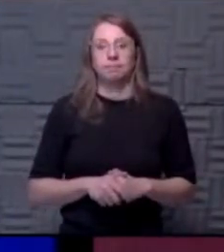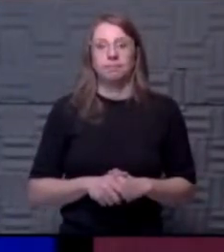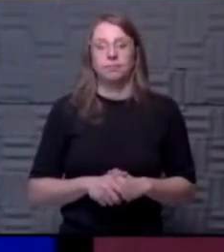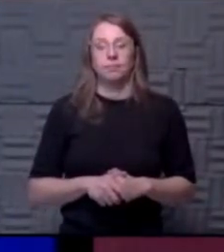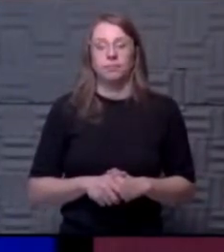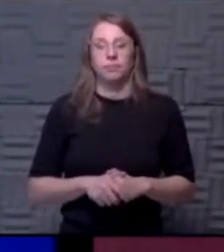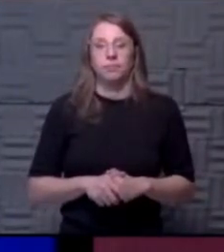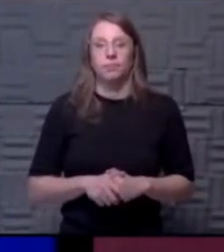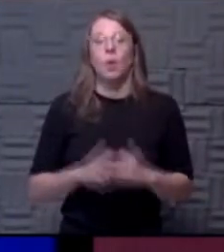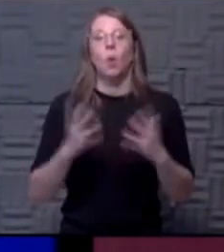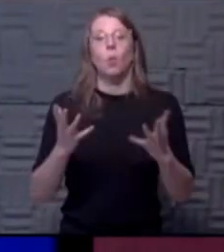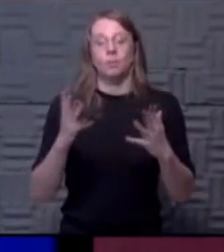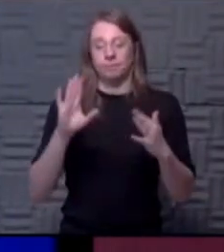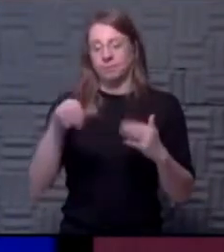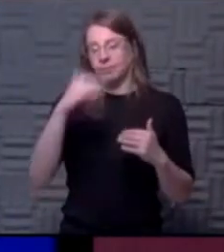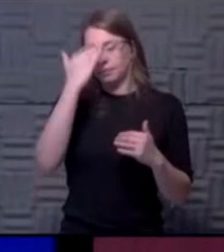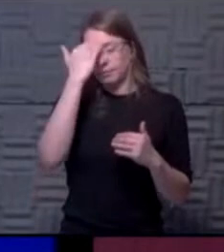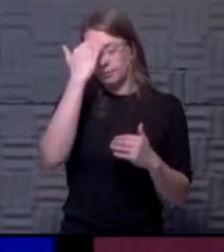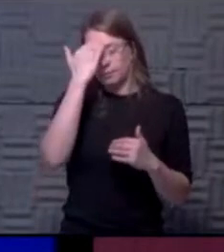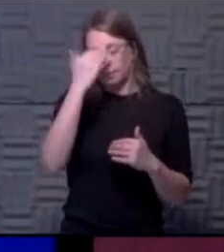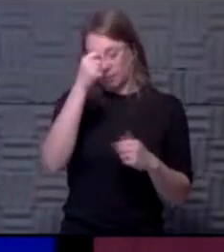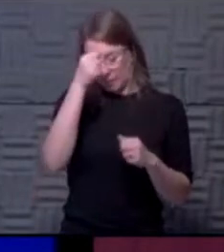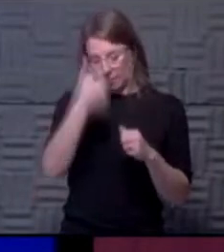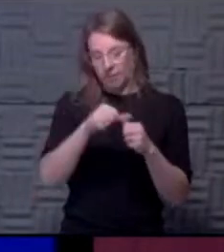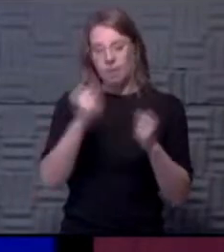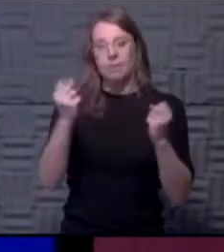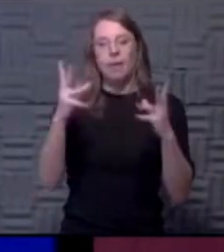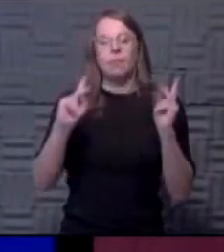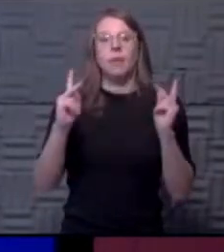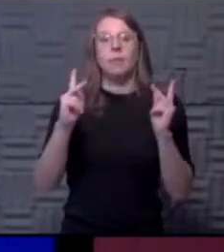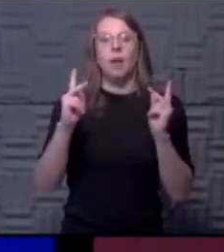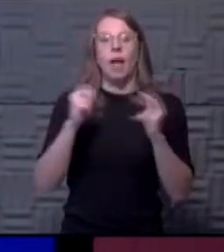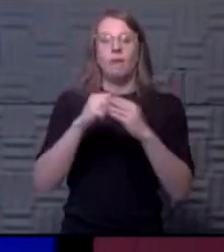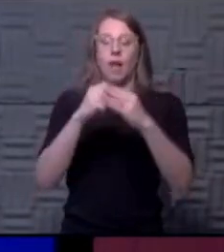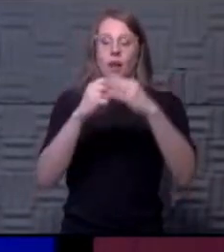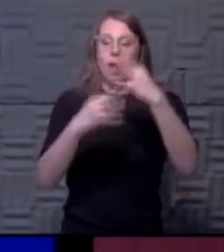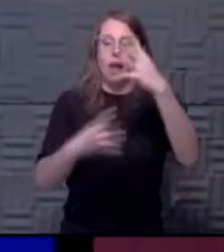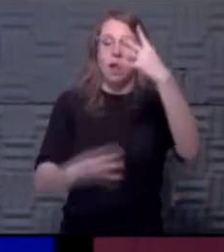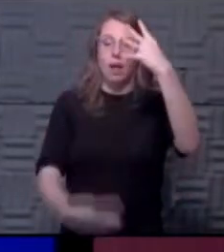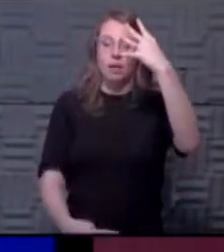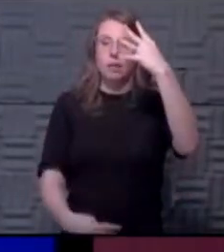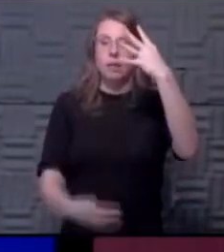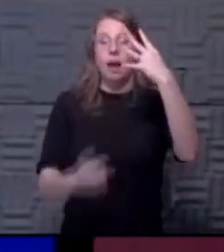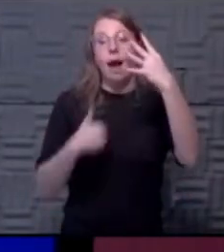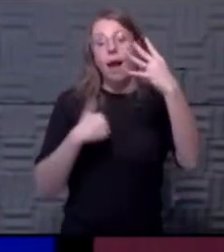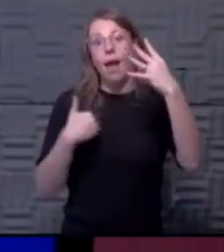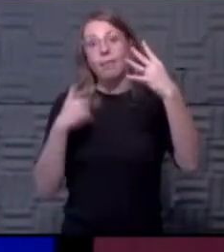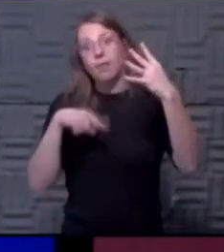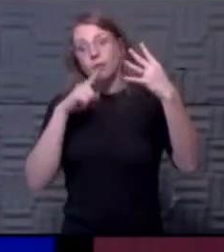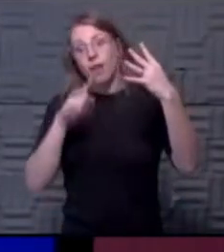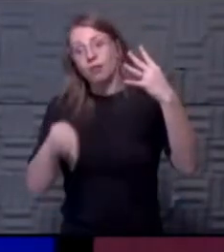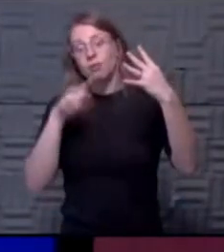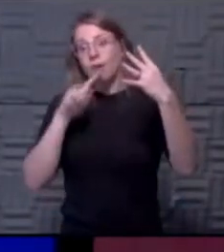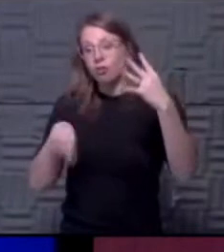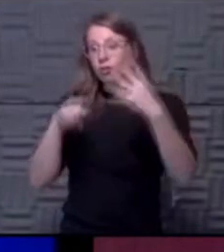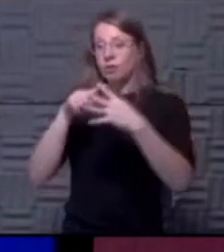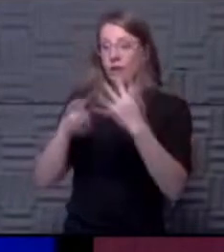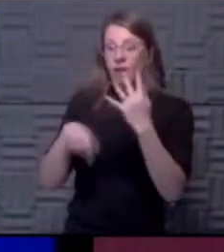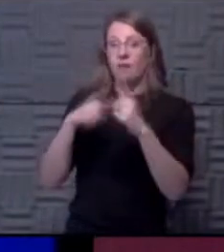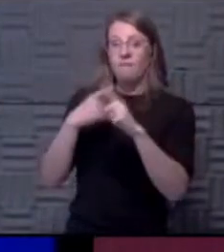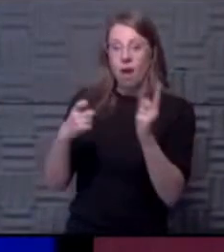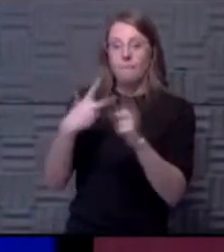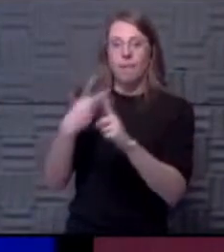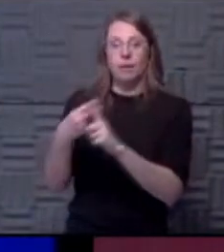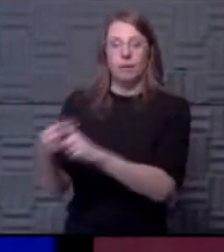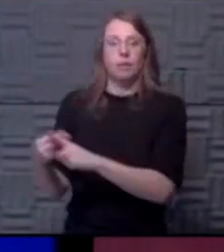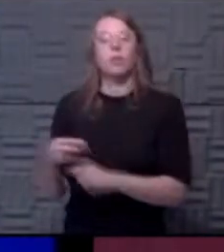I know what I want to ask you. I've got a lot of people that have a laundry list of I had this reaction, this reaction, this reaction. So let's walk